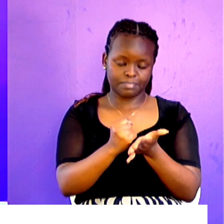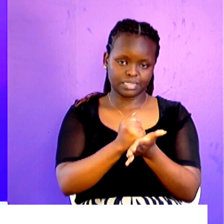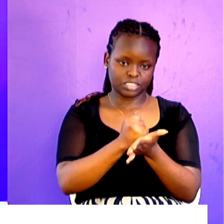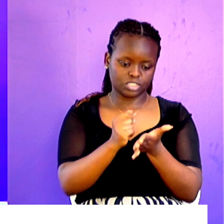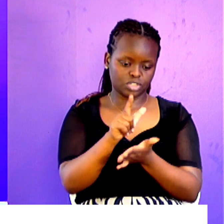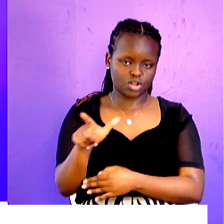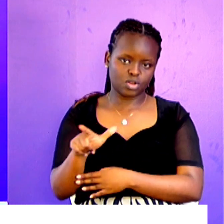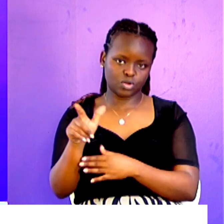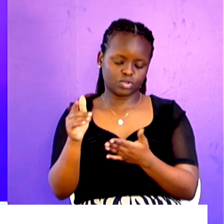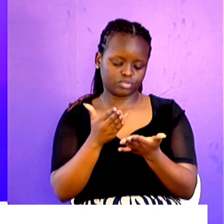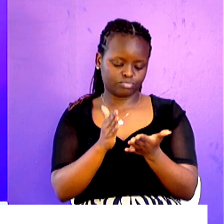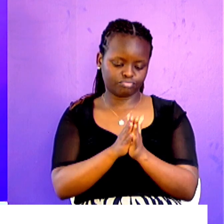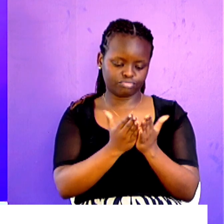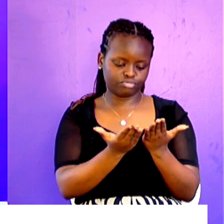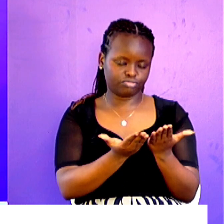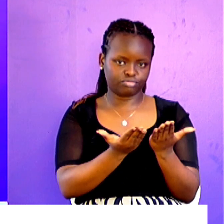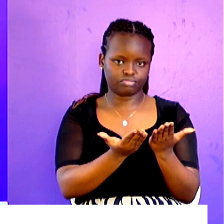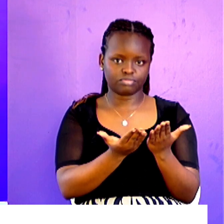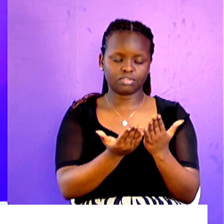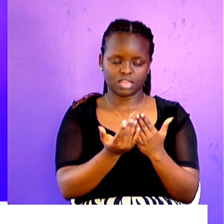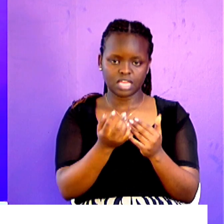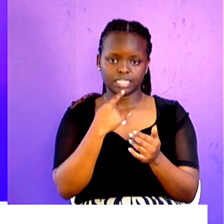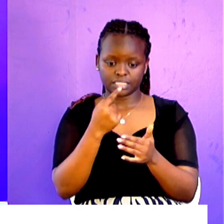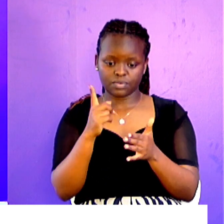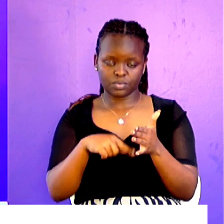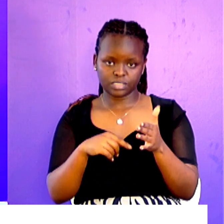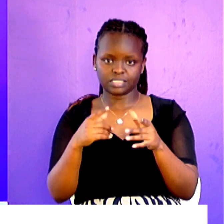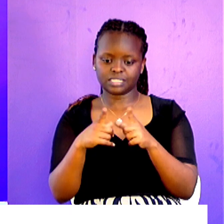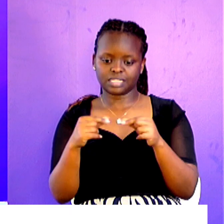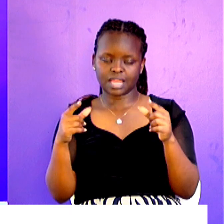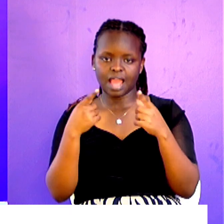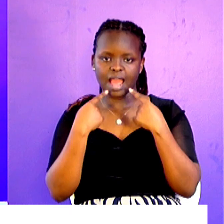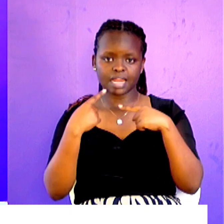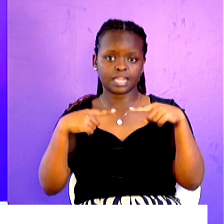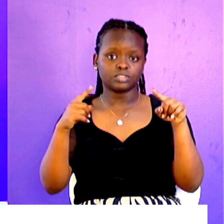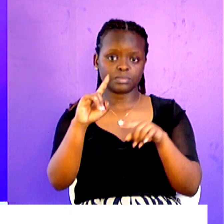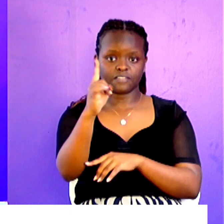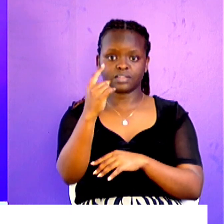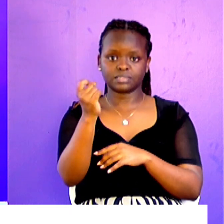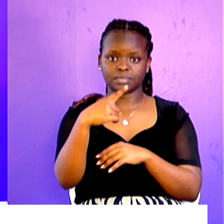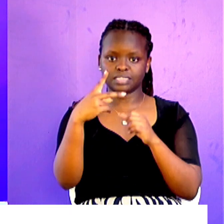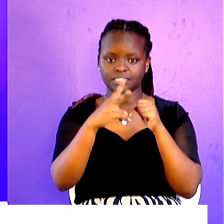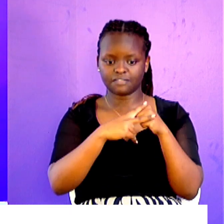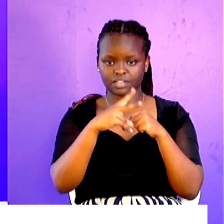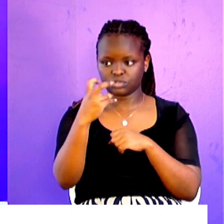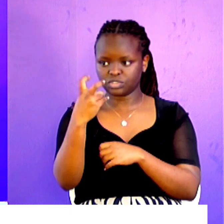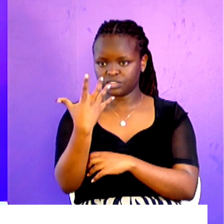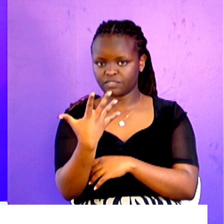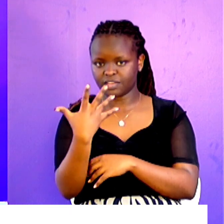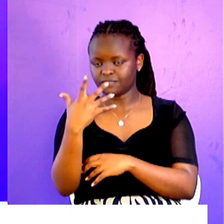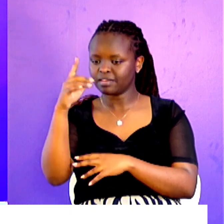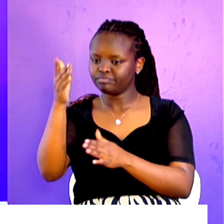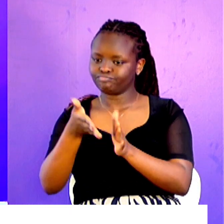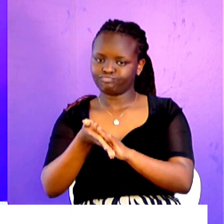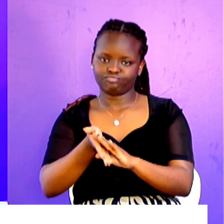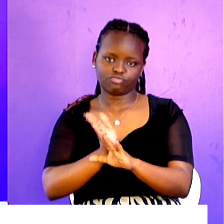diaries, stated that the advertisement from 1st July 2025 has been